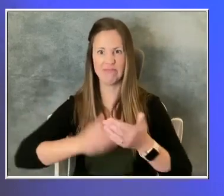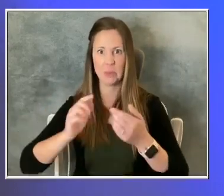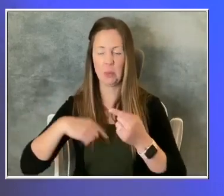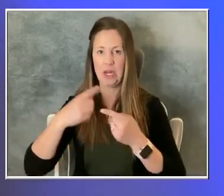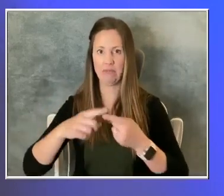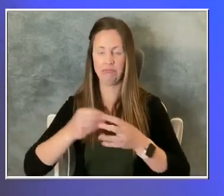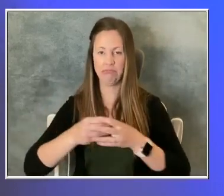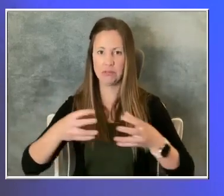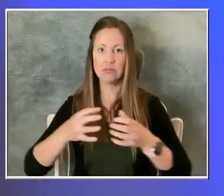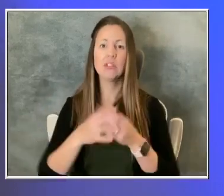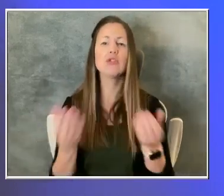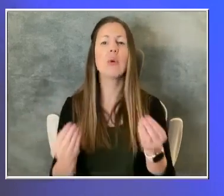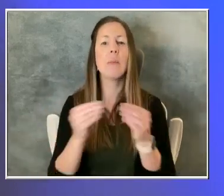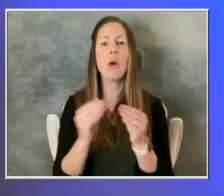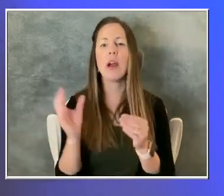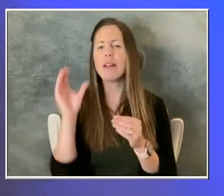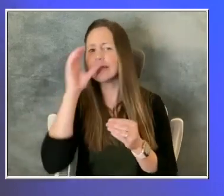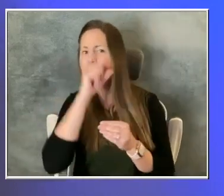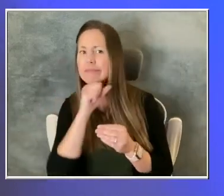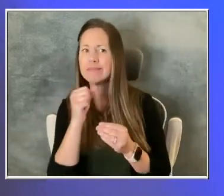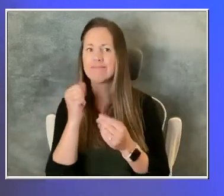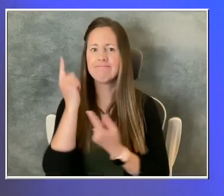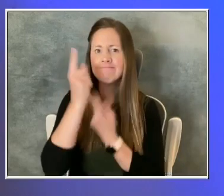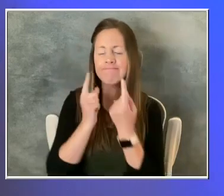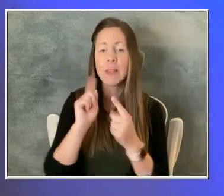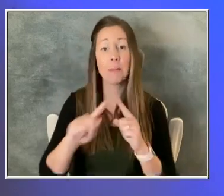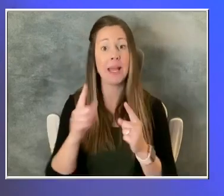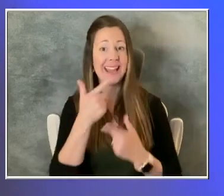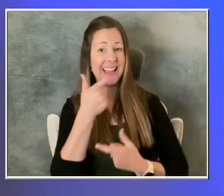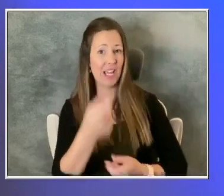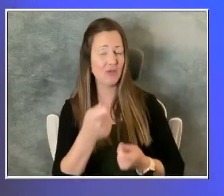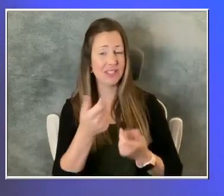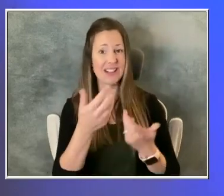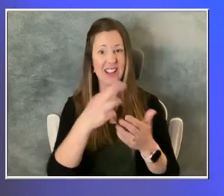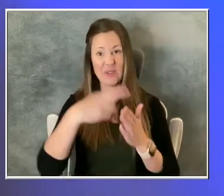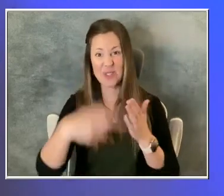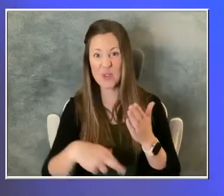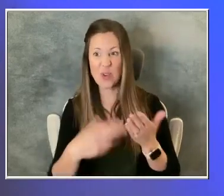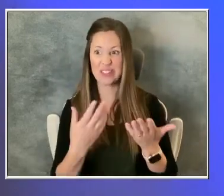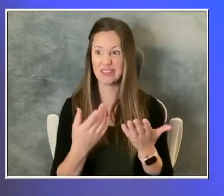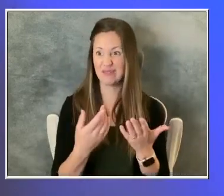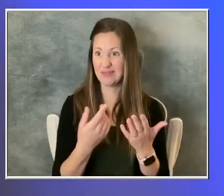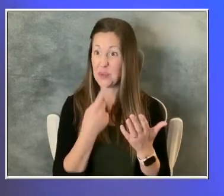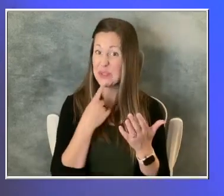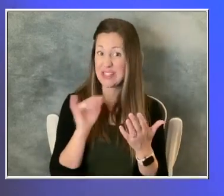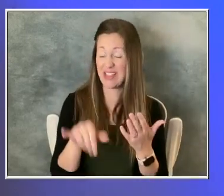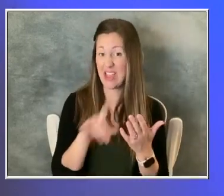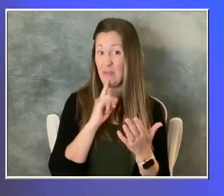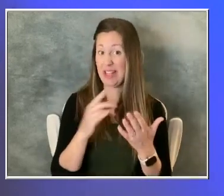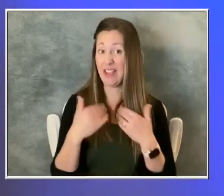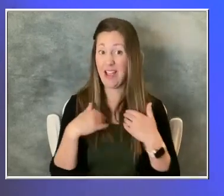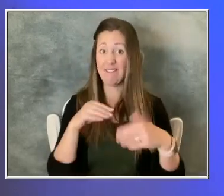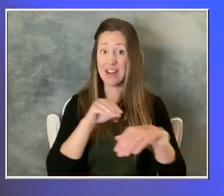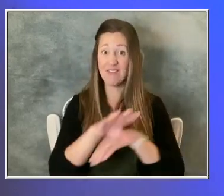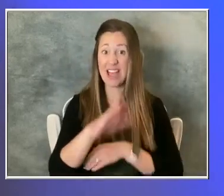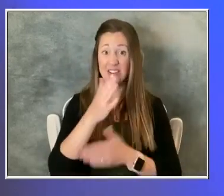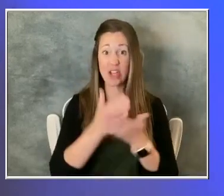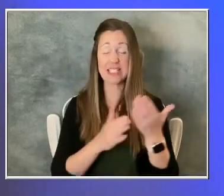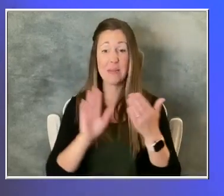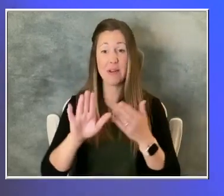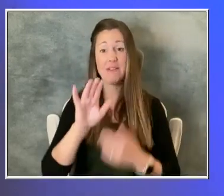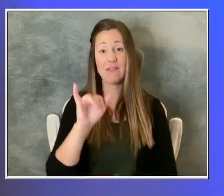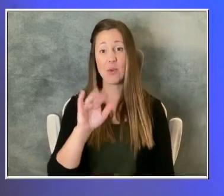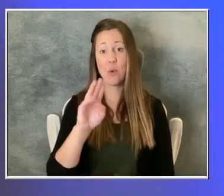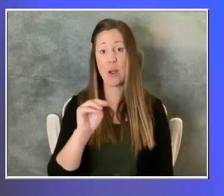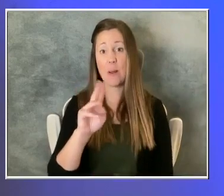hypothesis generating, but some interesting data to suggest that it does actually have an effect on some of the immunologic system and some of